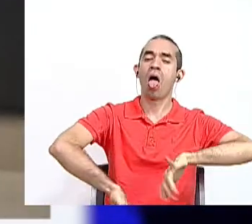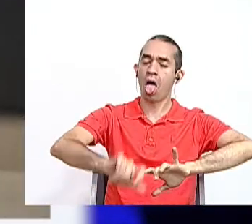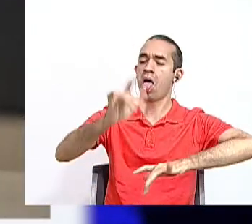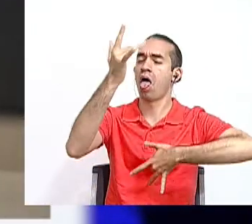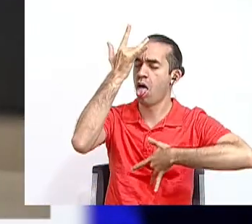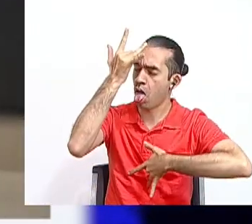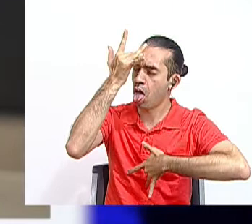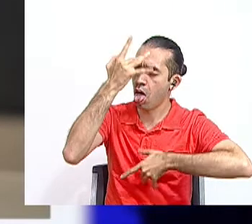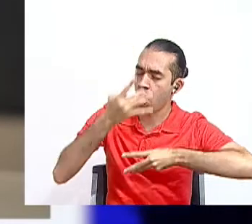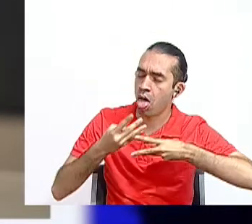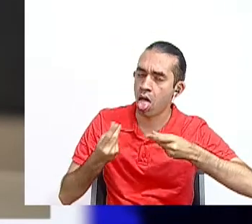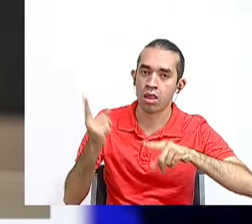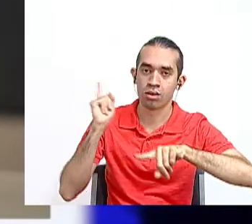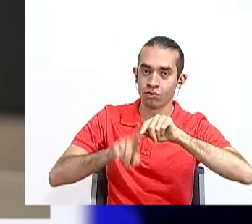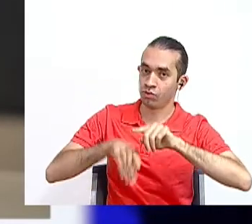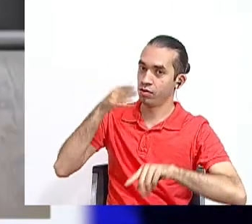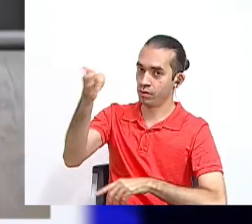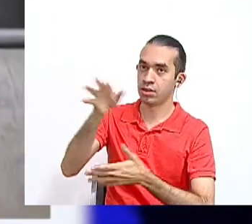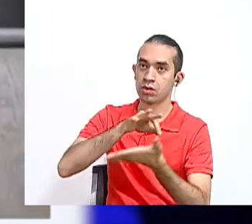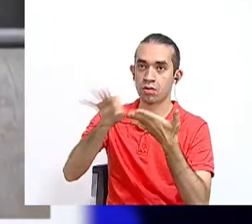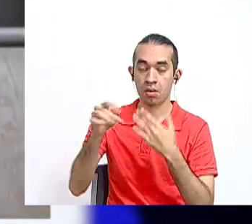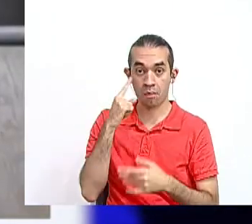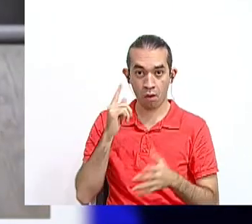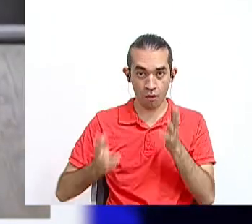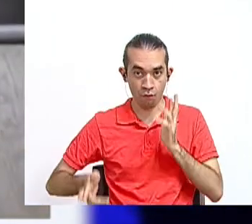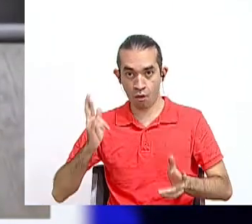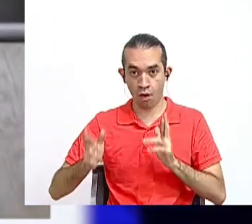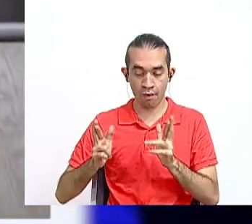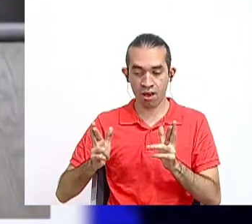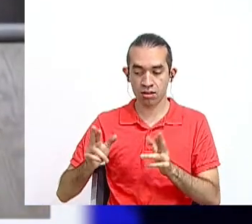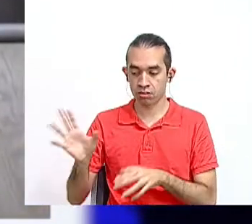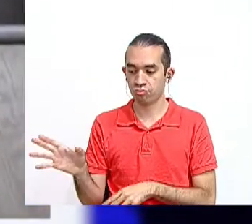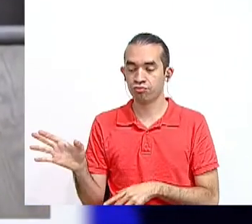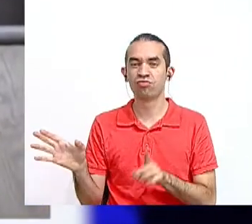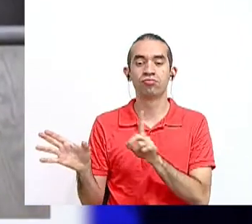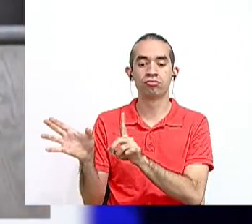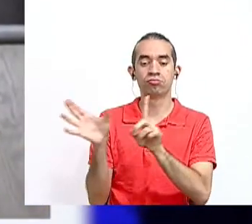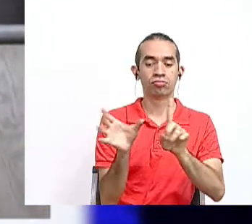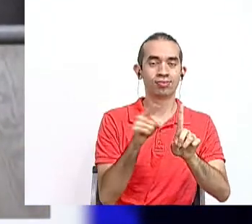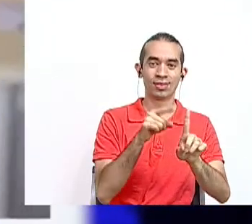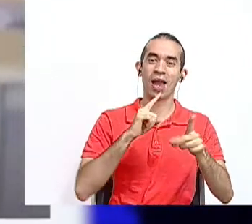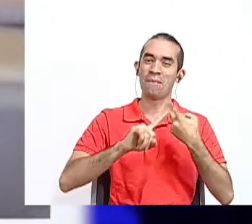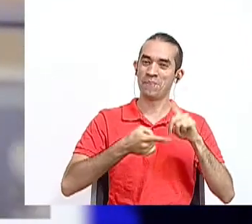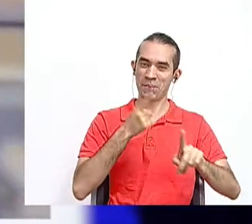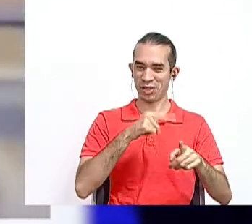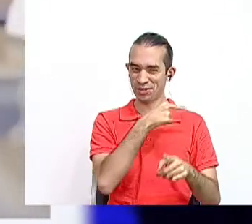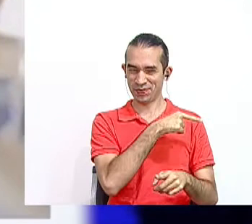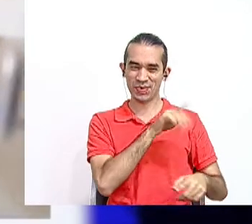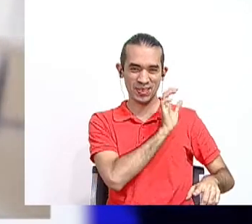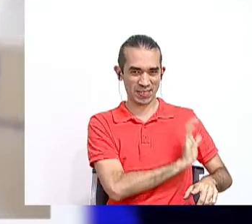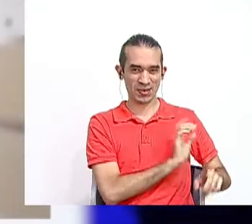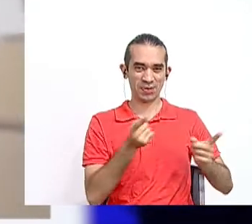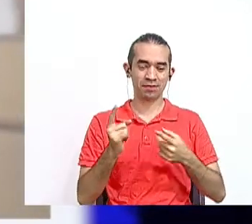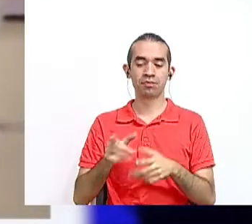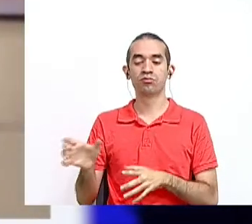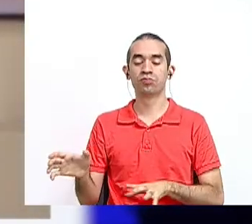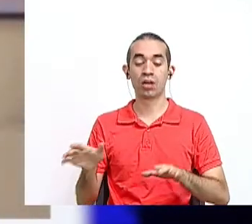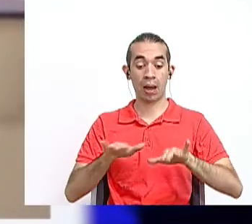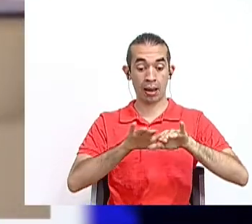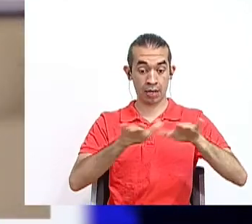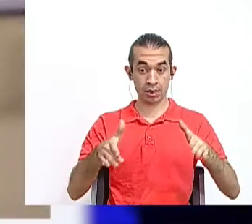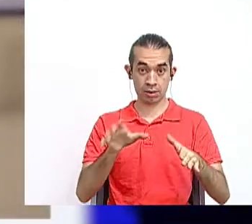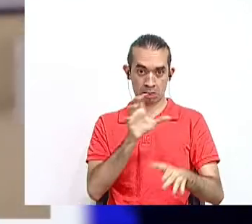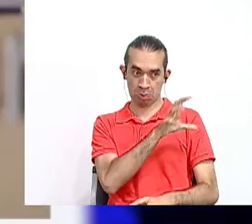and cannot go to school. The robot is carried between classes by the child's friends and is placed on the desk where the